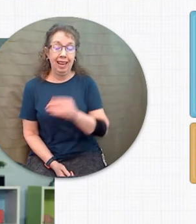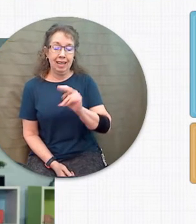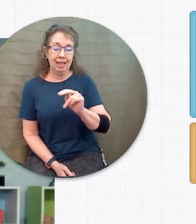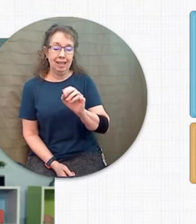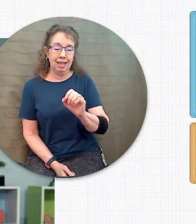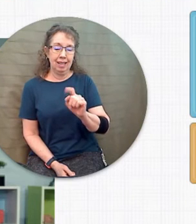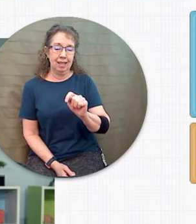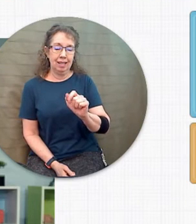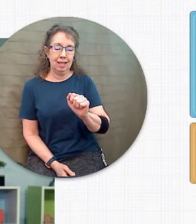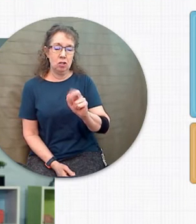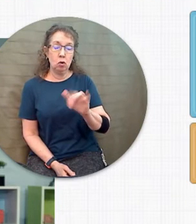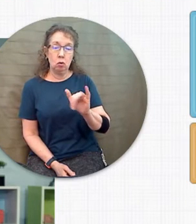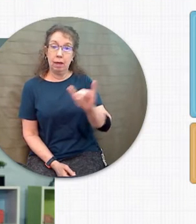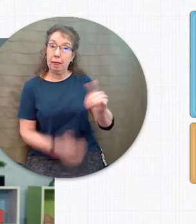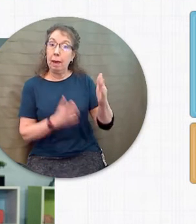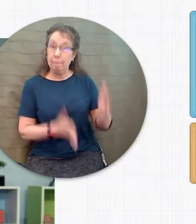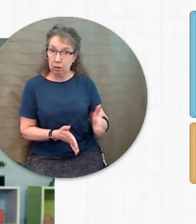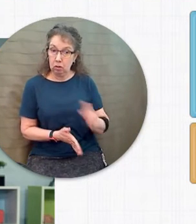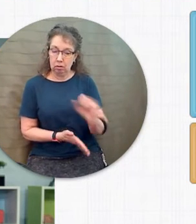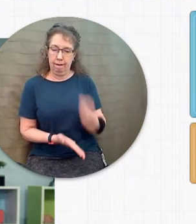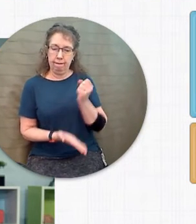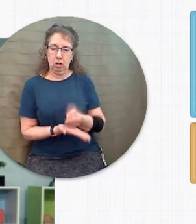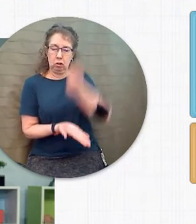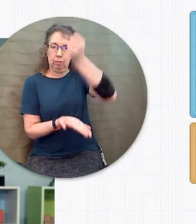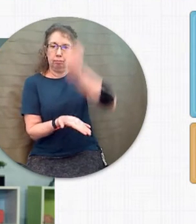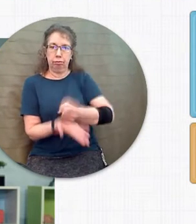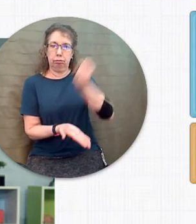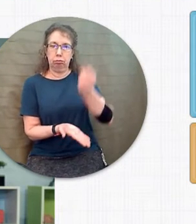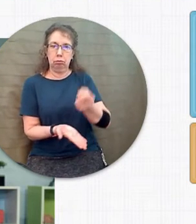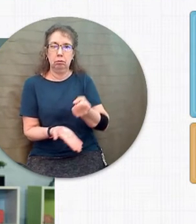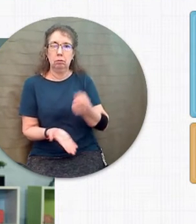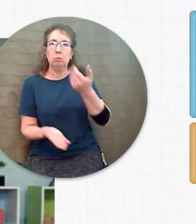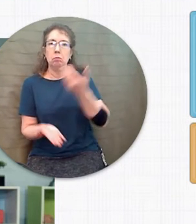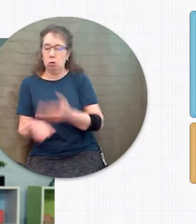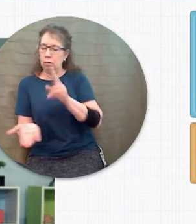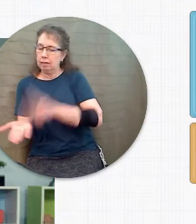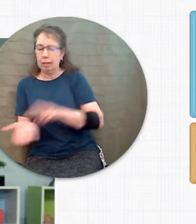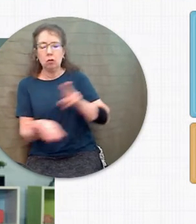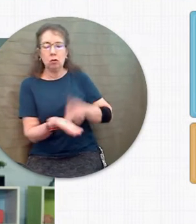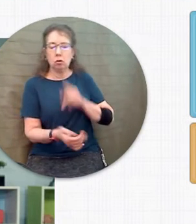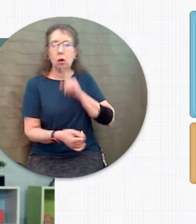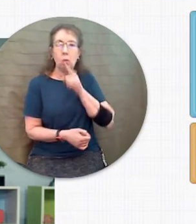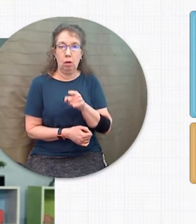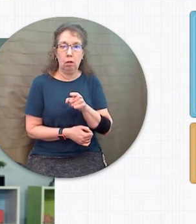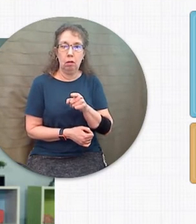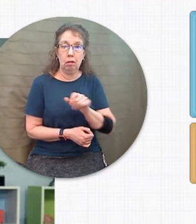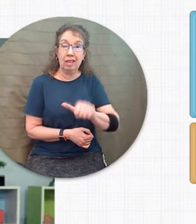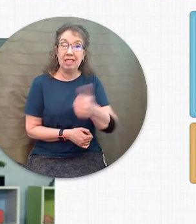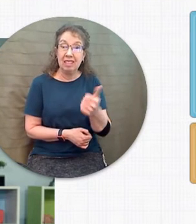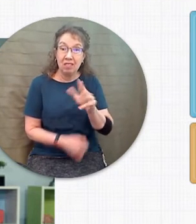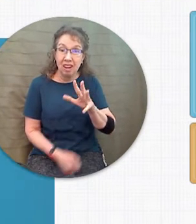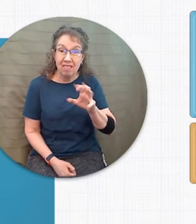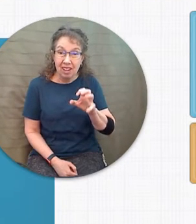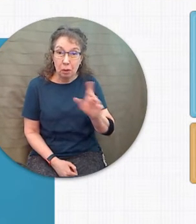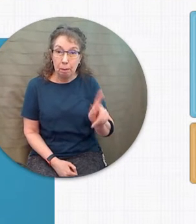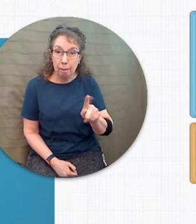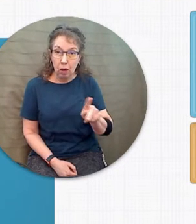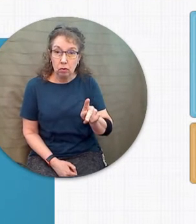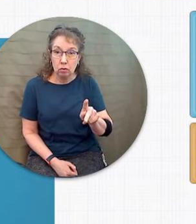is someone who can officially notarize the signatures, and that will be another £500.